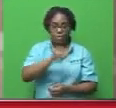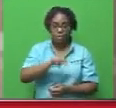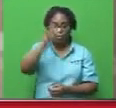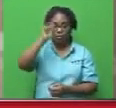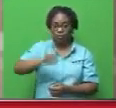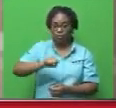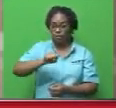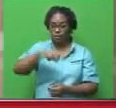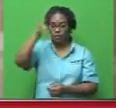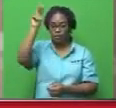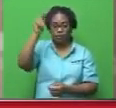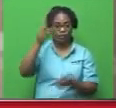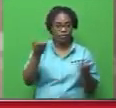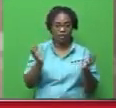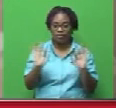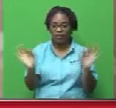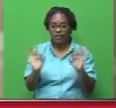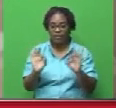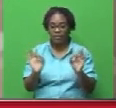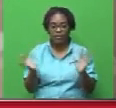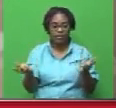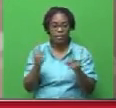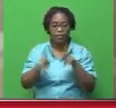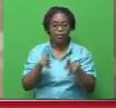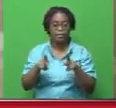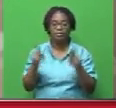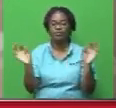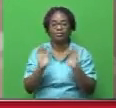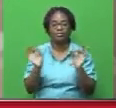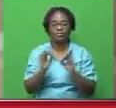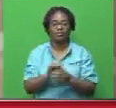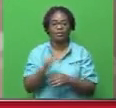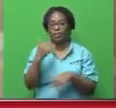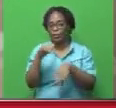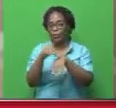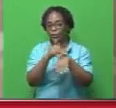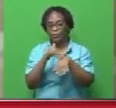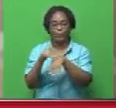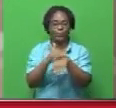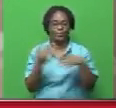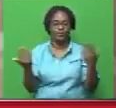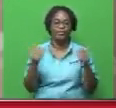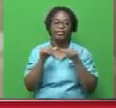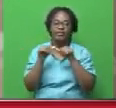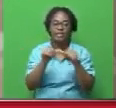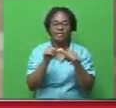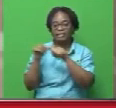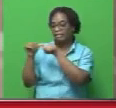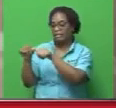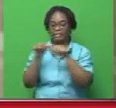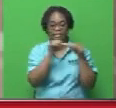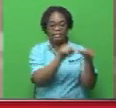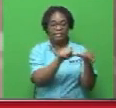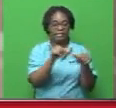staff for the DPP are both there, vacant. And they are still there, overwhelmed, getting buff